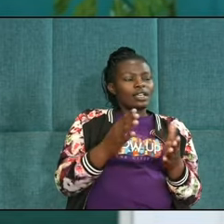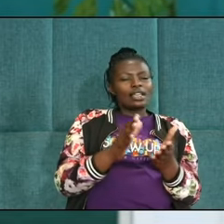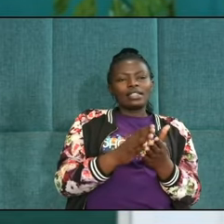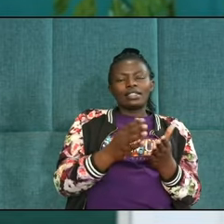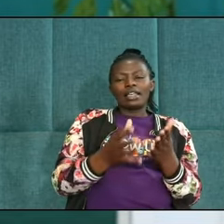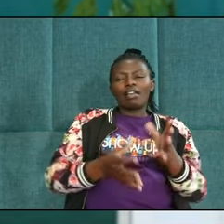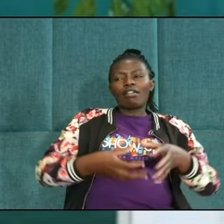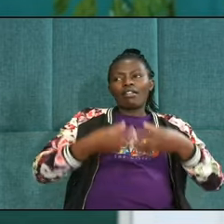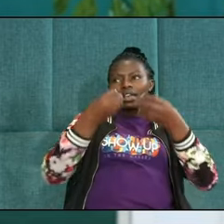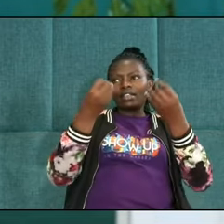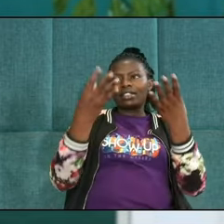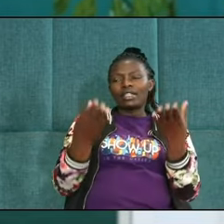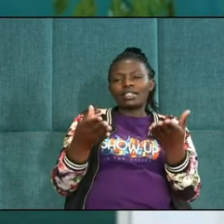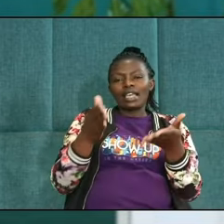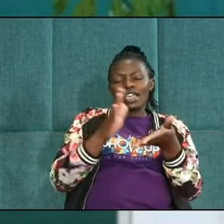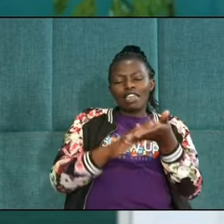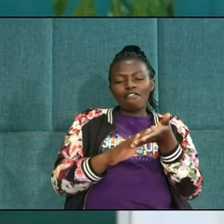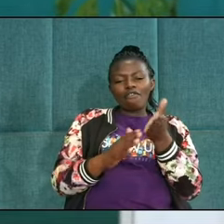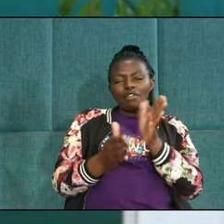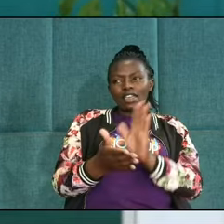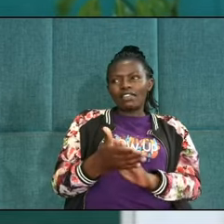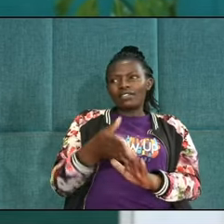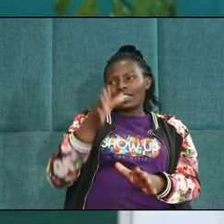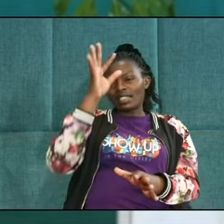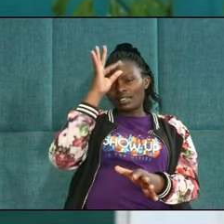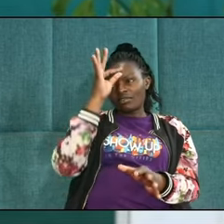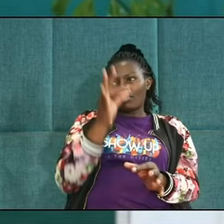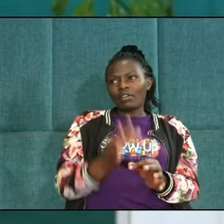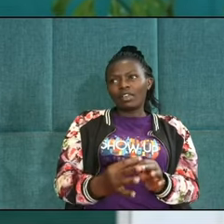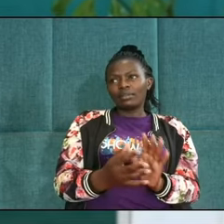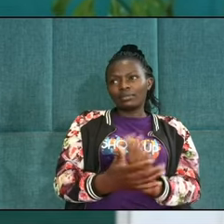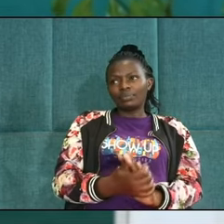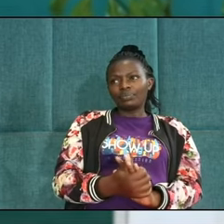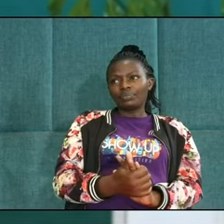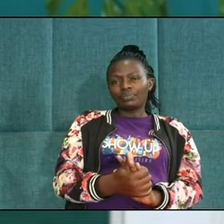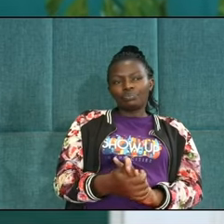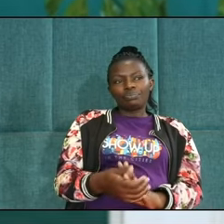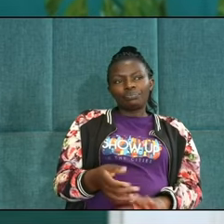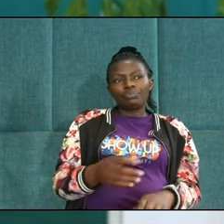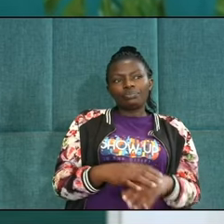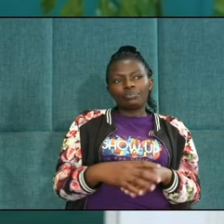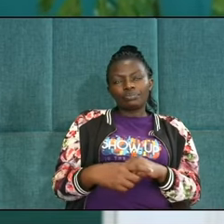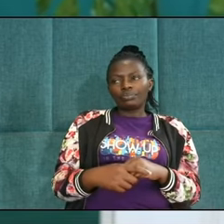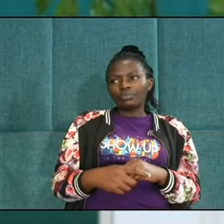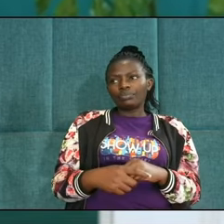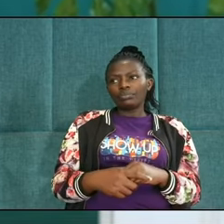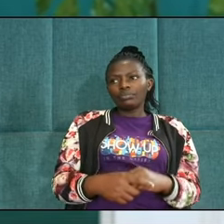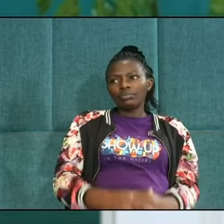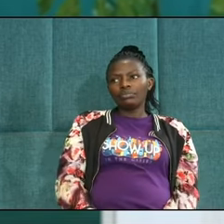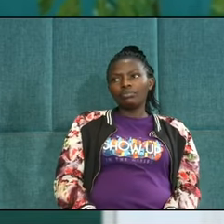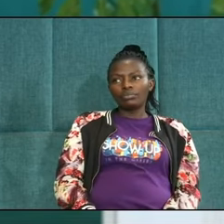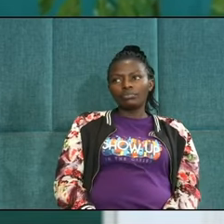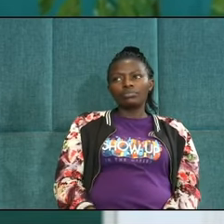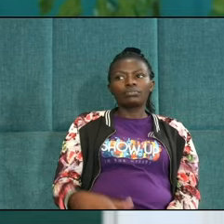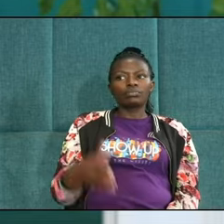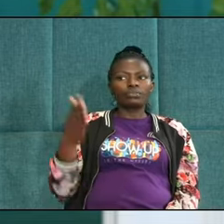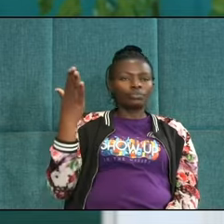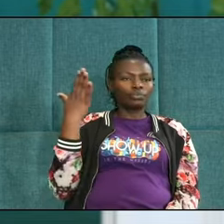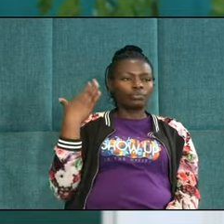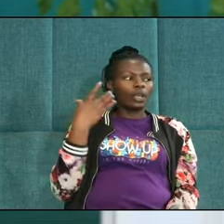gracious. He pardons. He's faithful. So as I take my seat today, like I said, there are